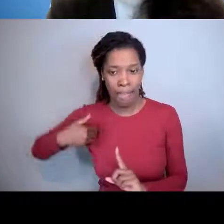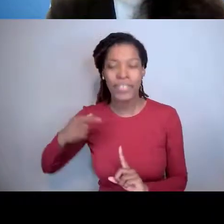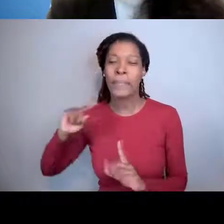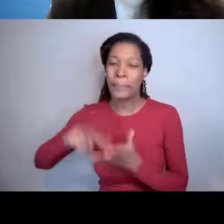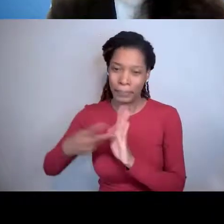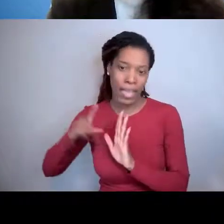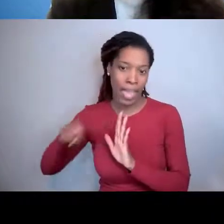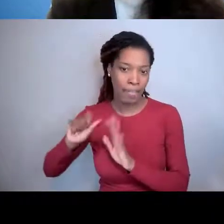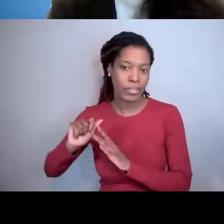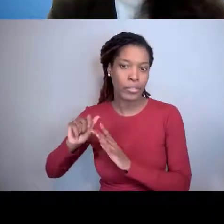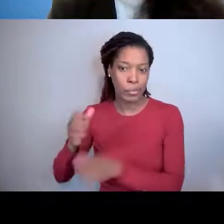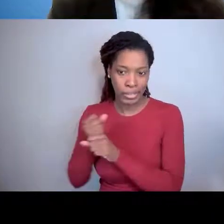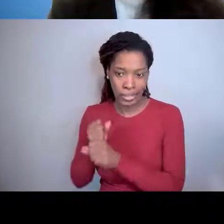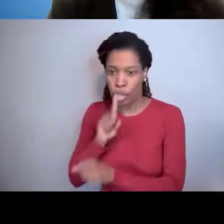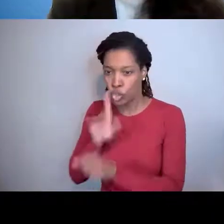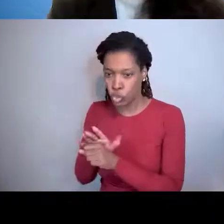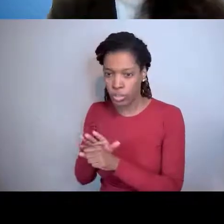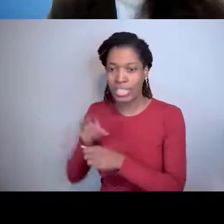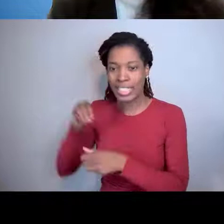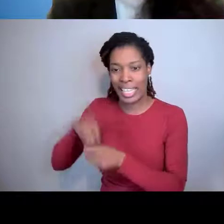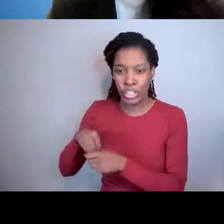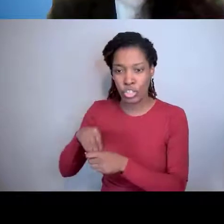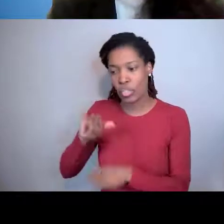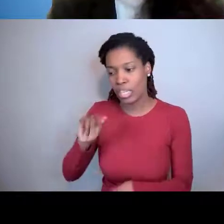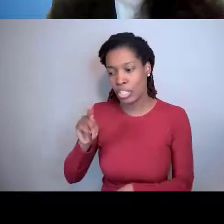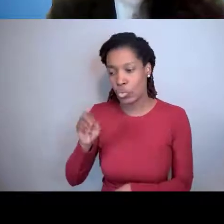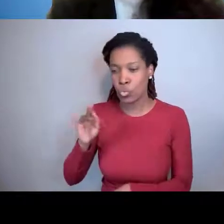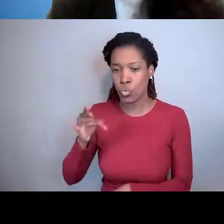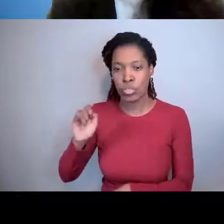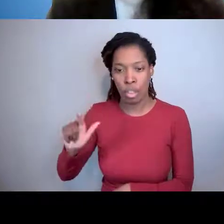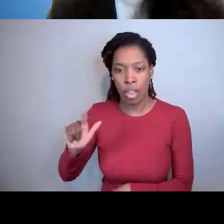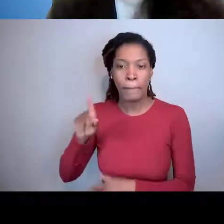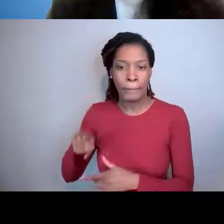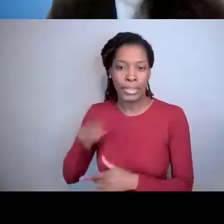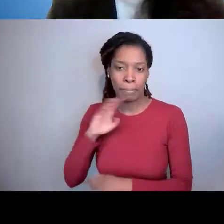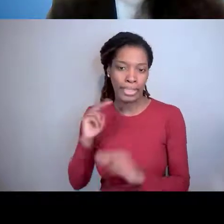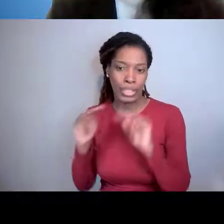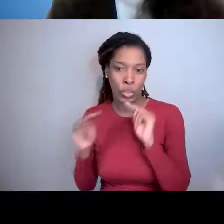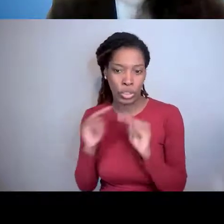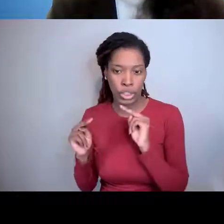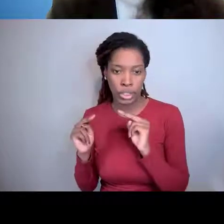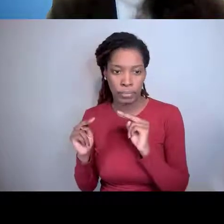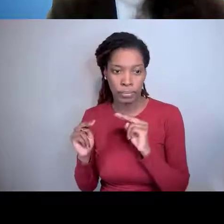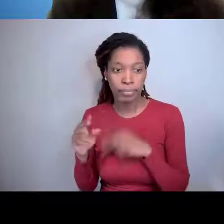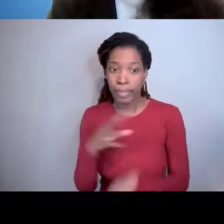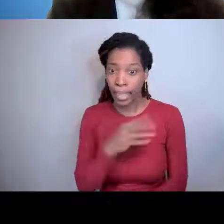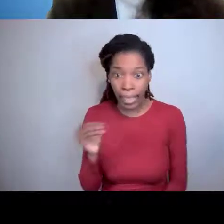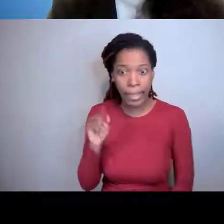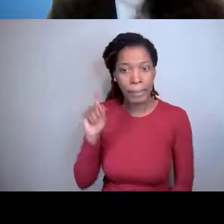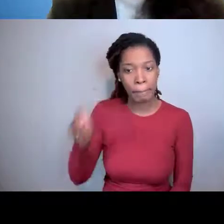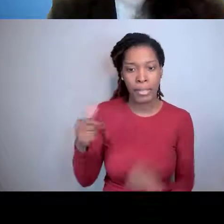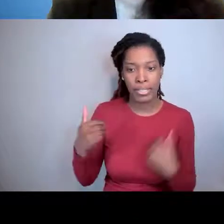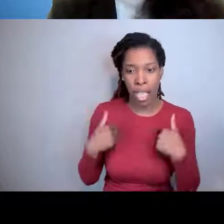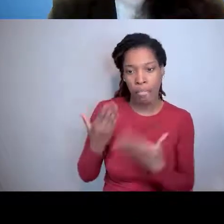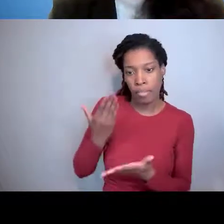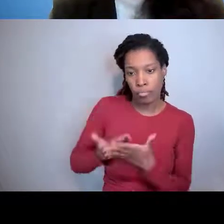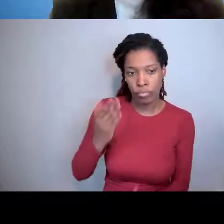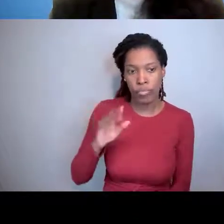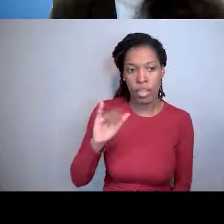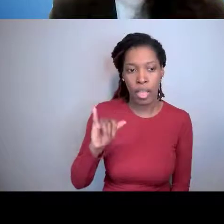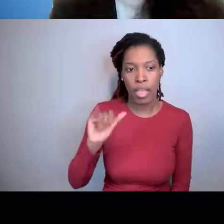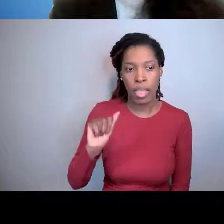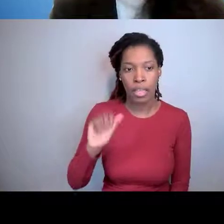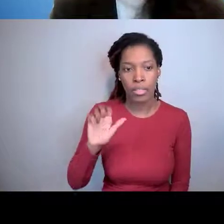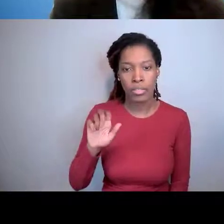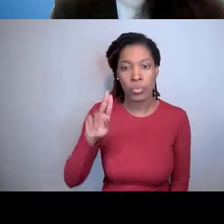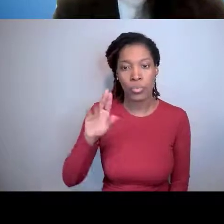an interinstitutional assurance needs to be negotiated. And of course, he needs to have verification of IACUC approval as well